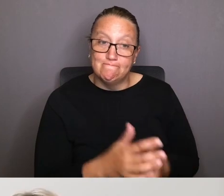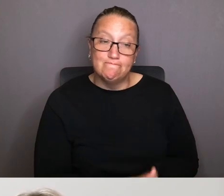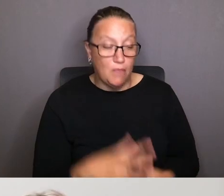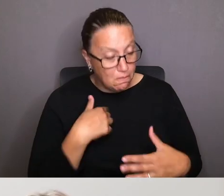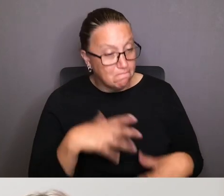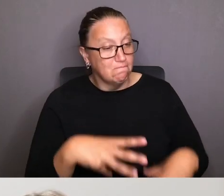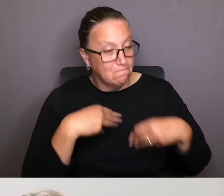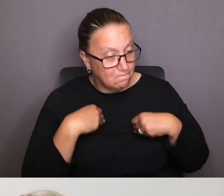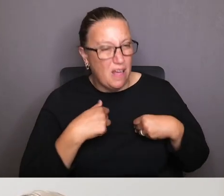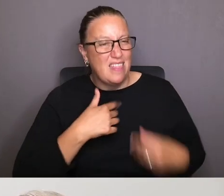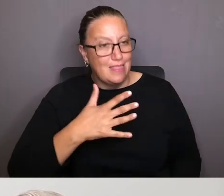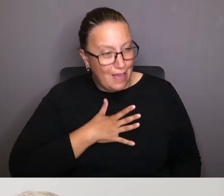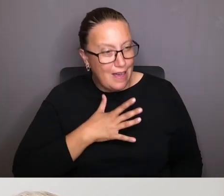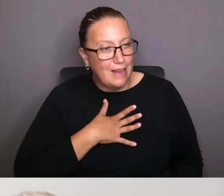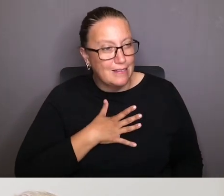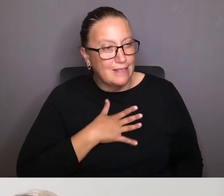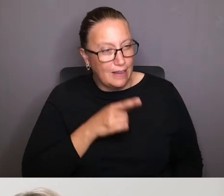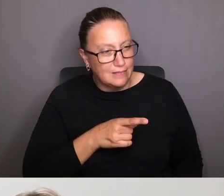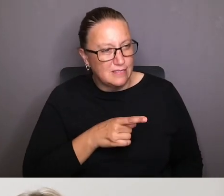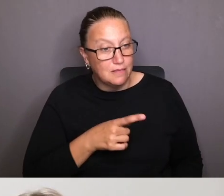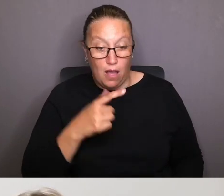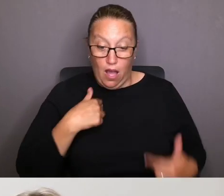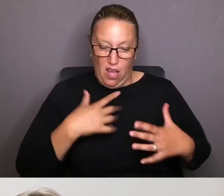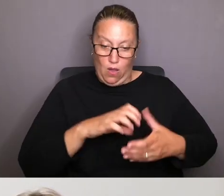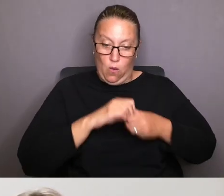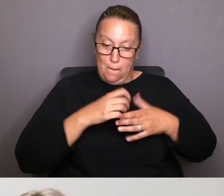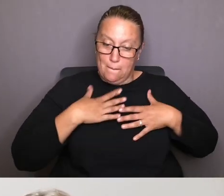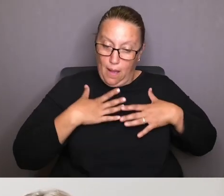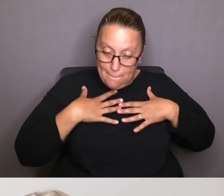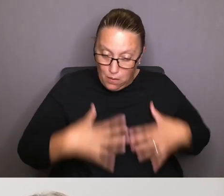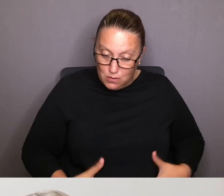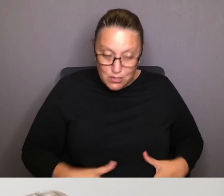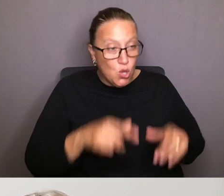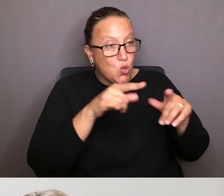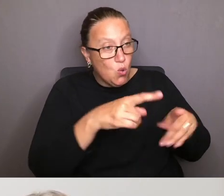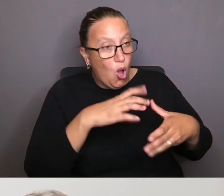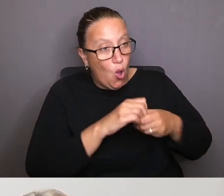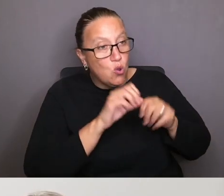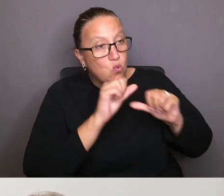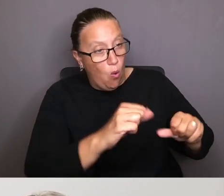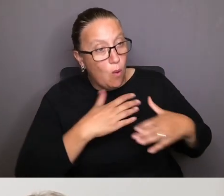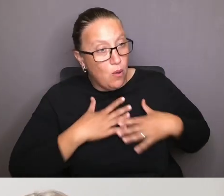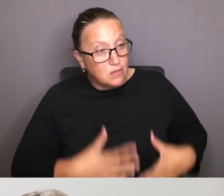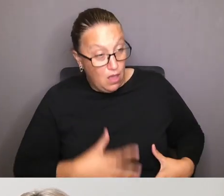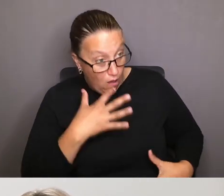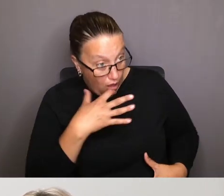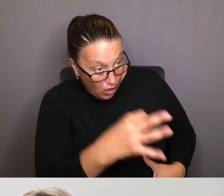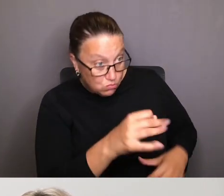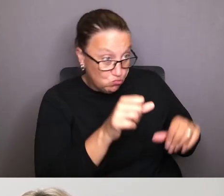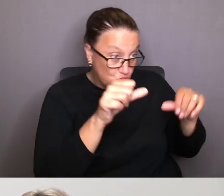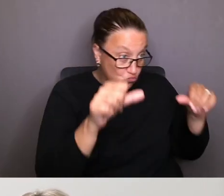don't. What we're really talking about is permission. It's people knowing that they own their bodies and that other people own their own